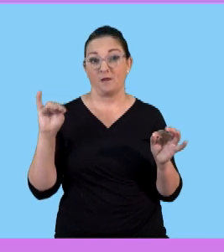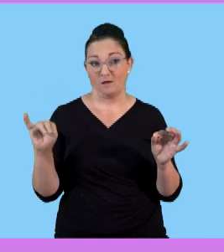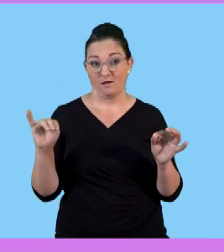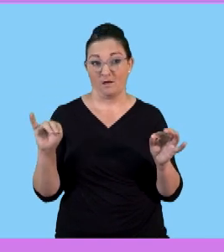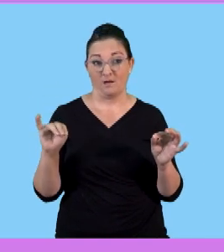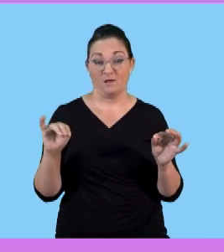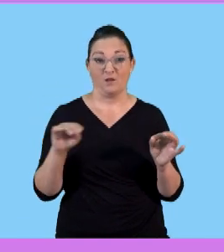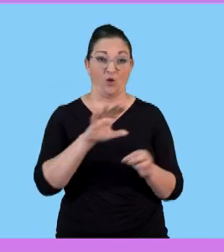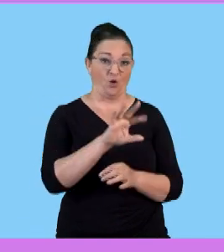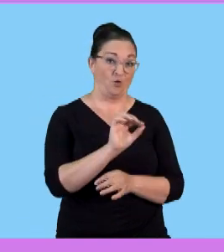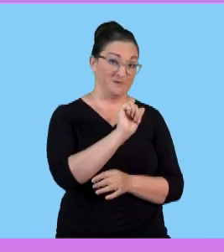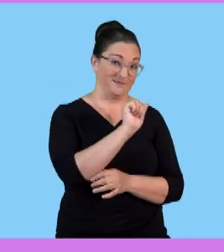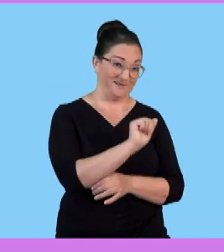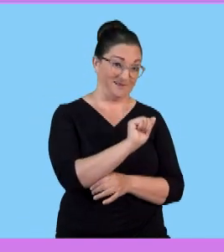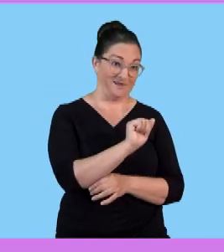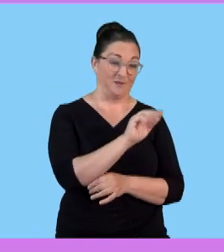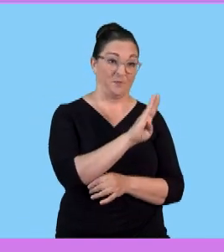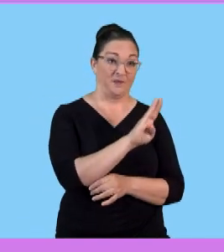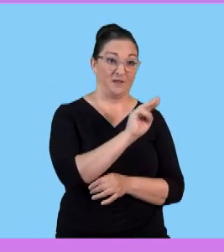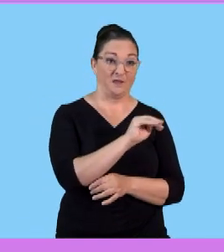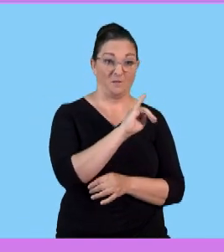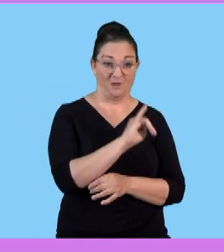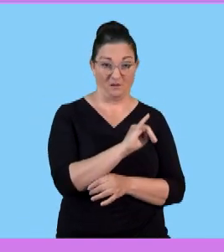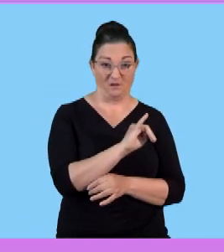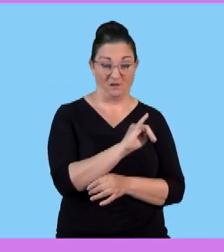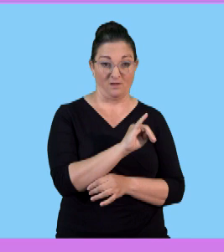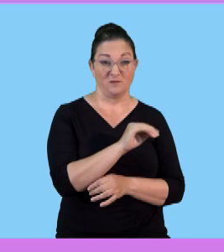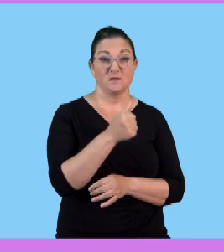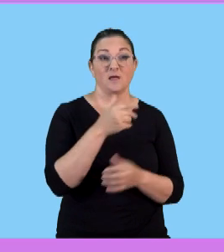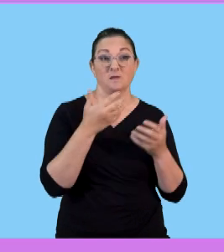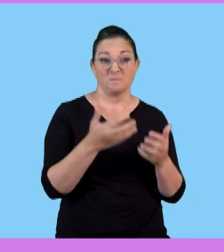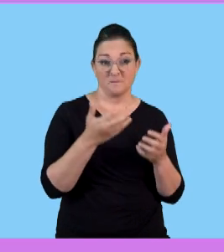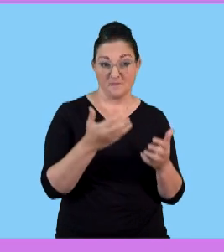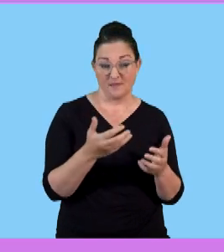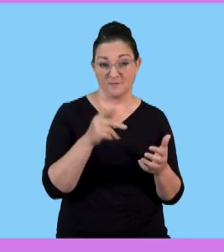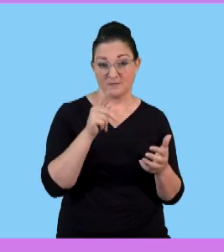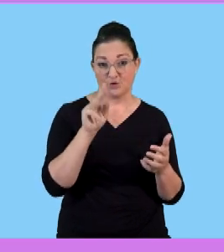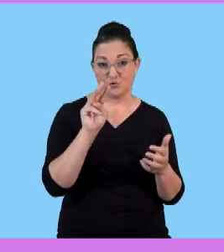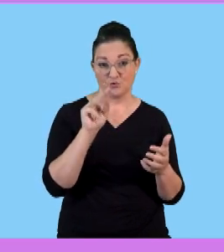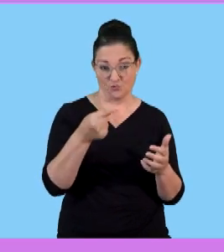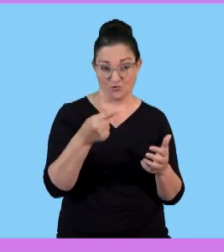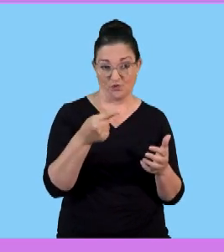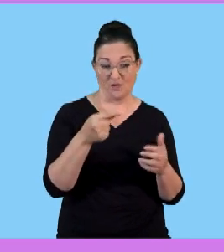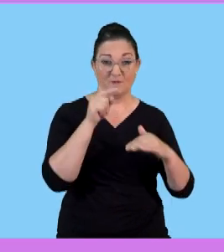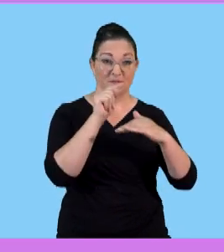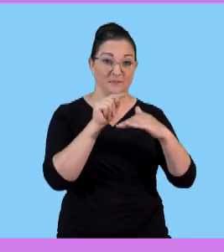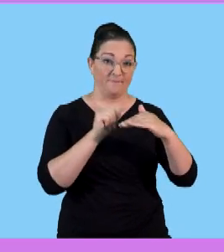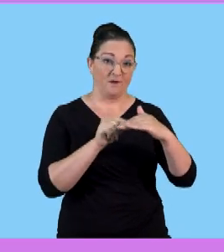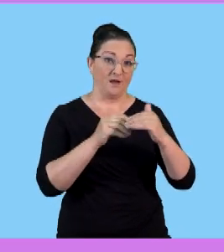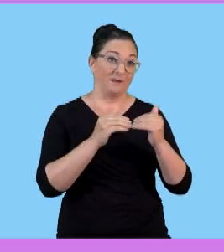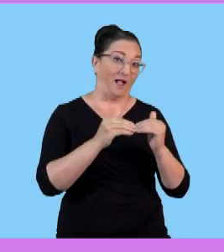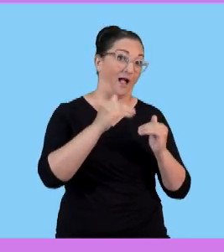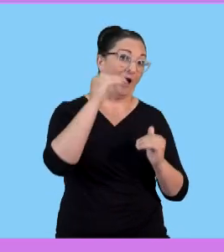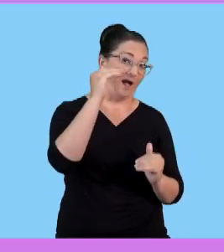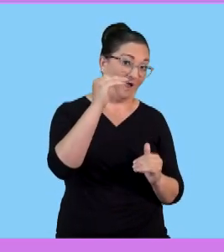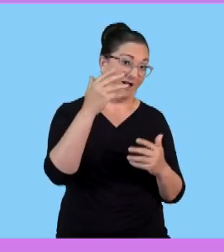BMI. So option A is saying BMI is where we take the mass in kilogram divided by the height in